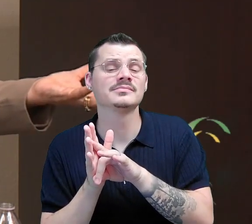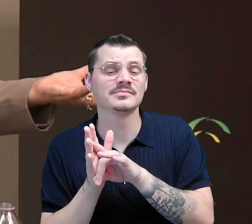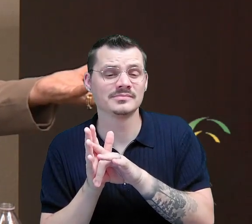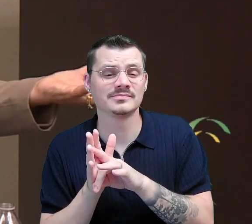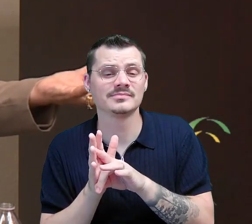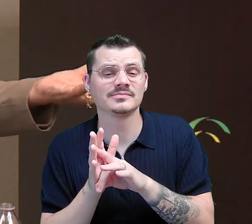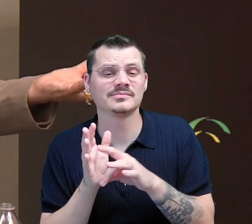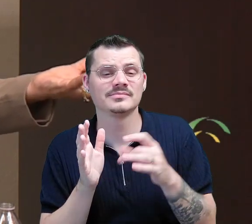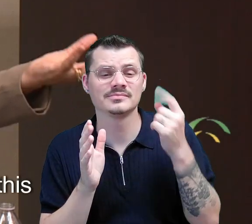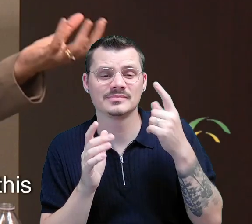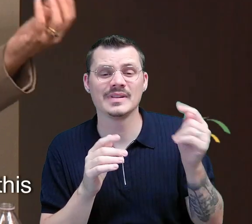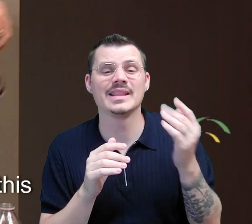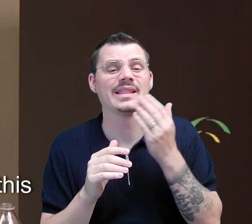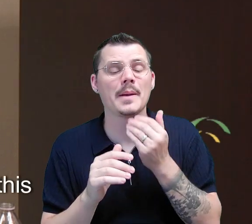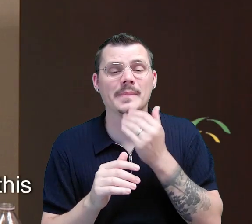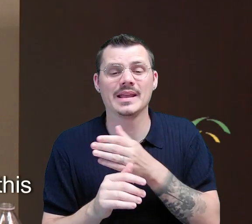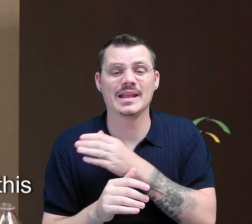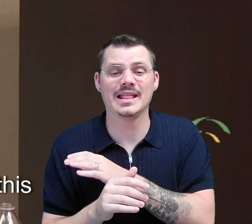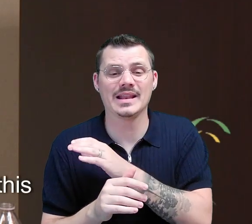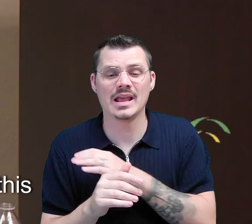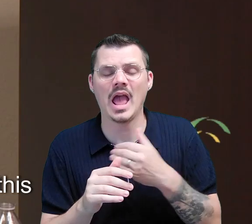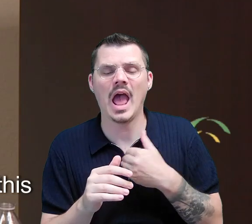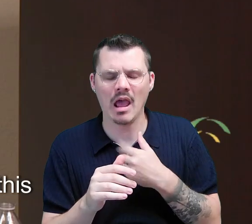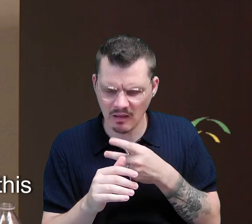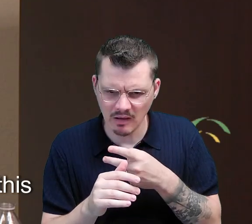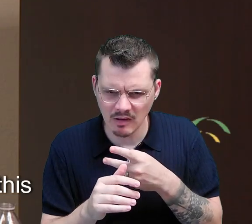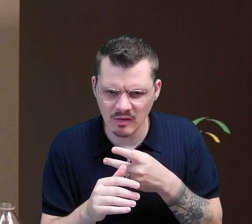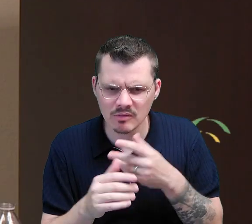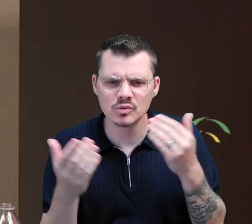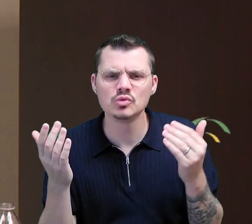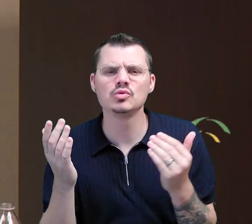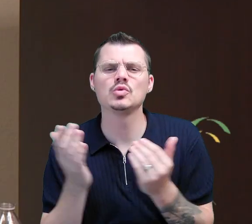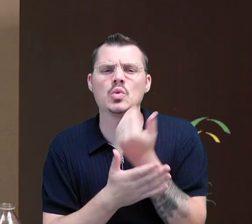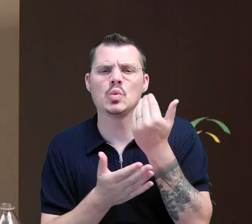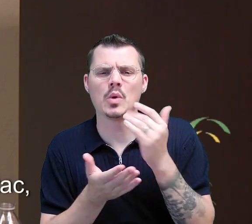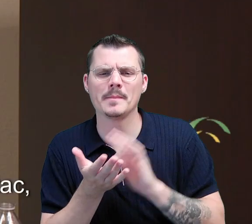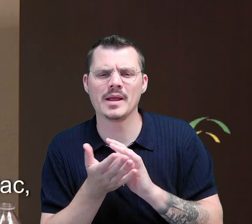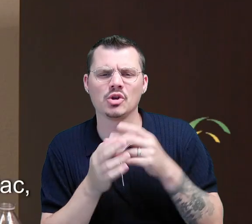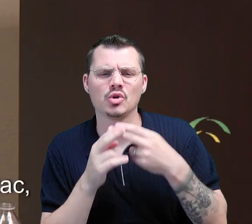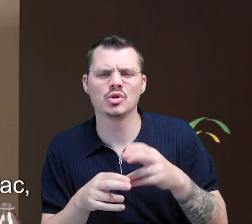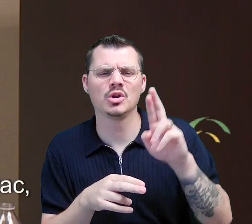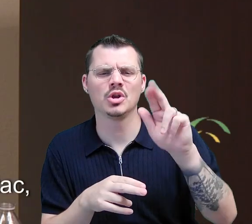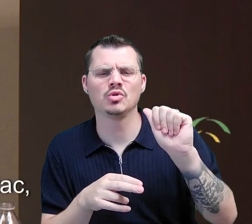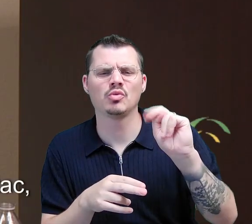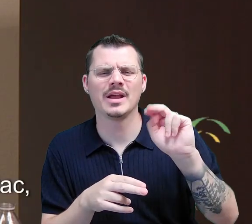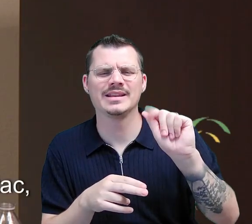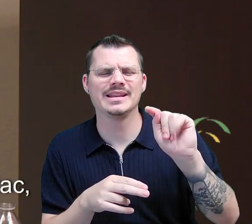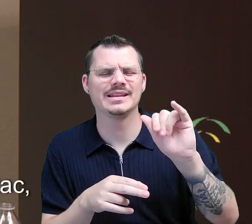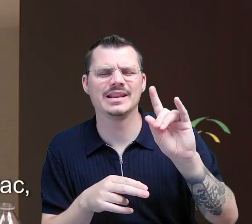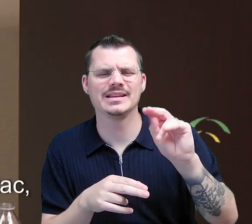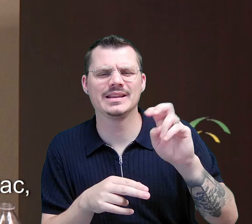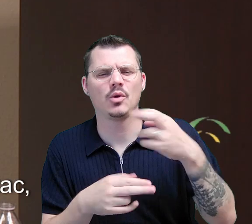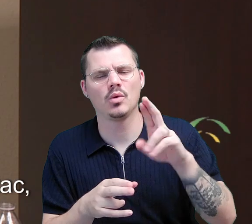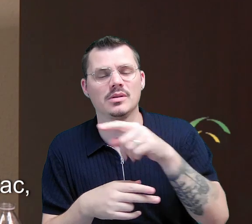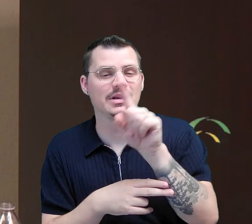that the diabetes clinic had heard about this fabulous new medication called ranitidine,